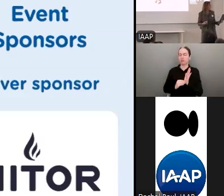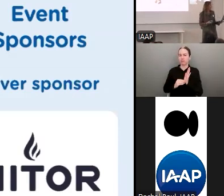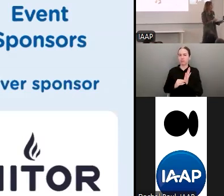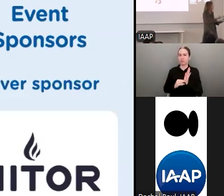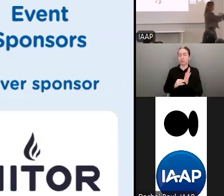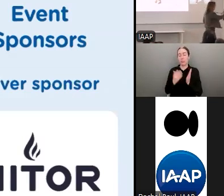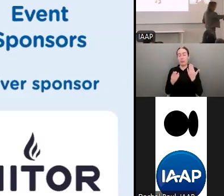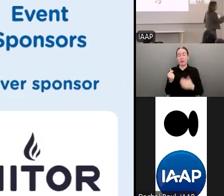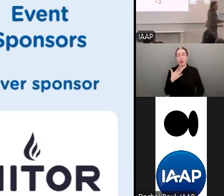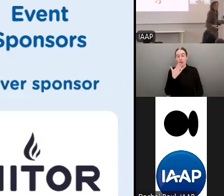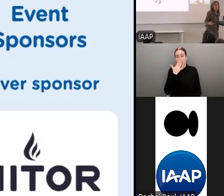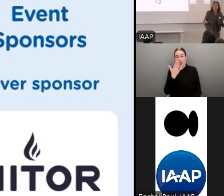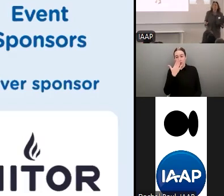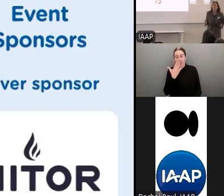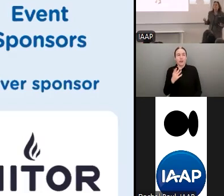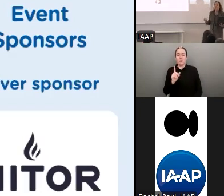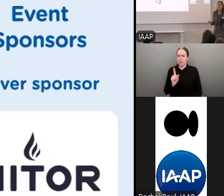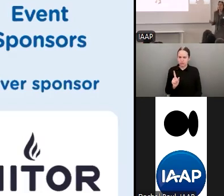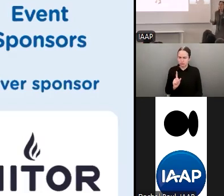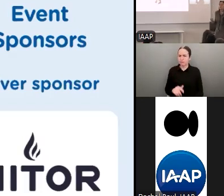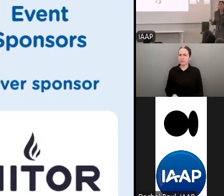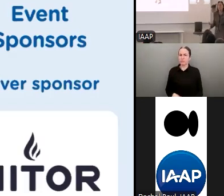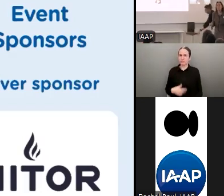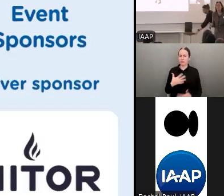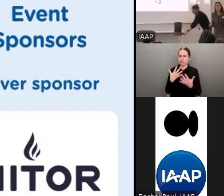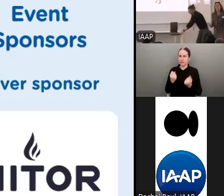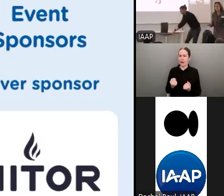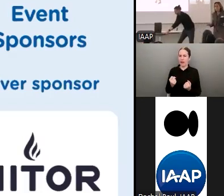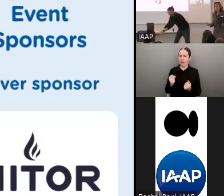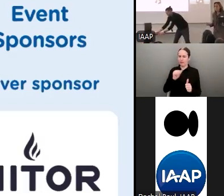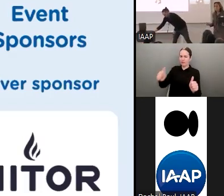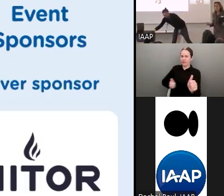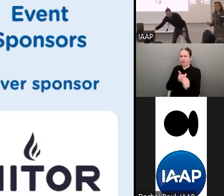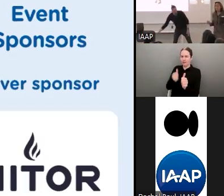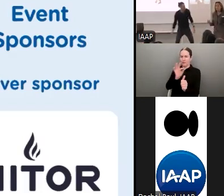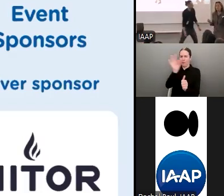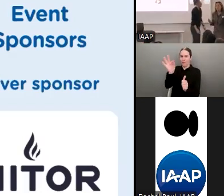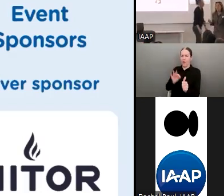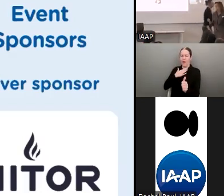good reason. You can please do that. And that is that we